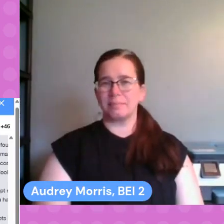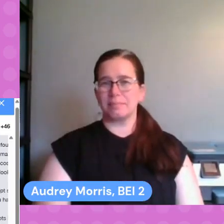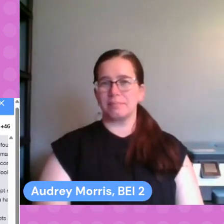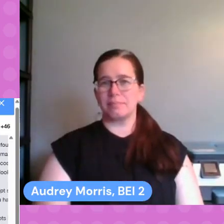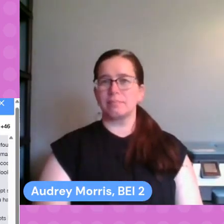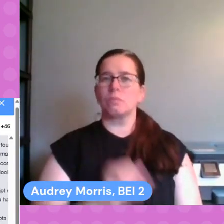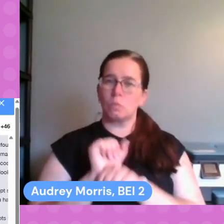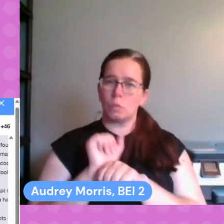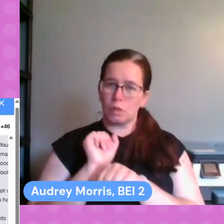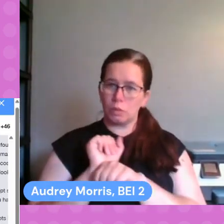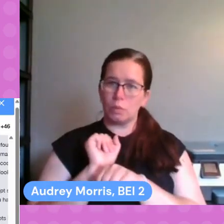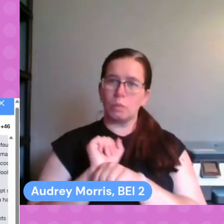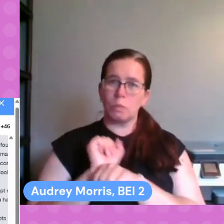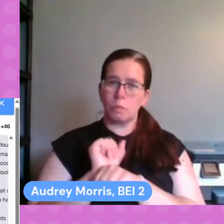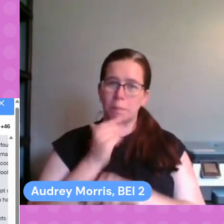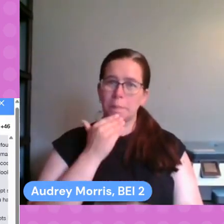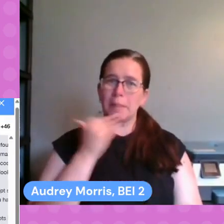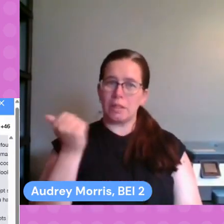Working. That's better.